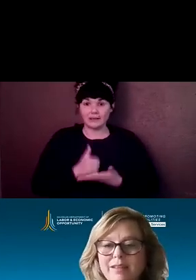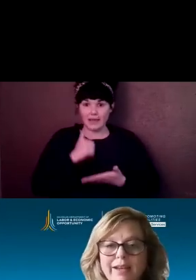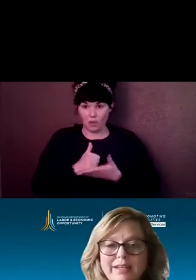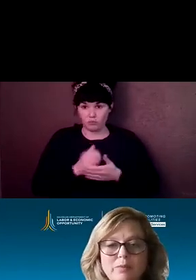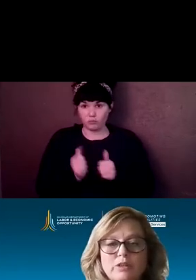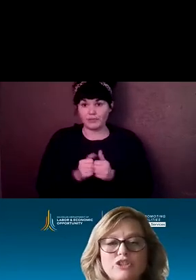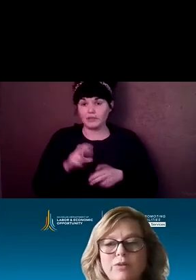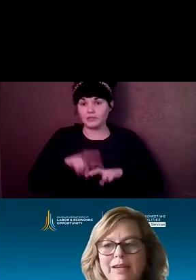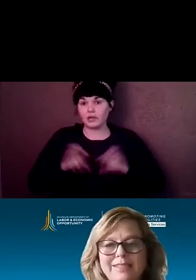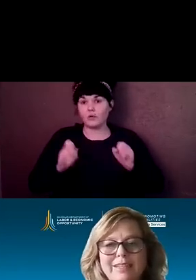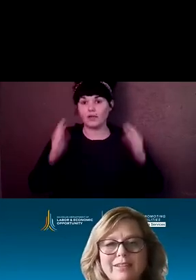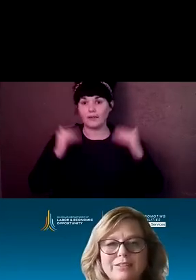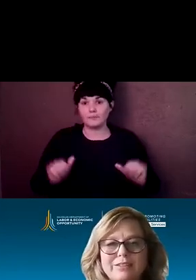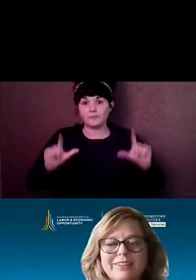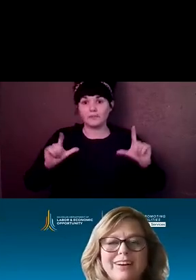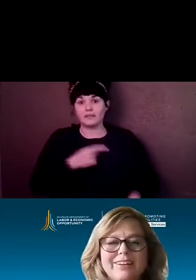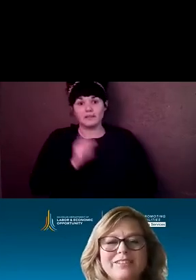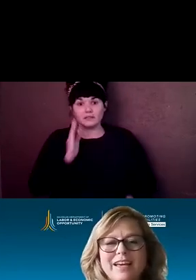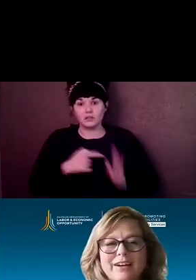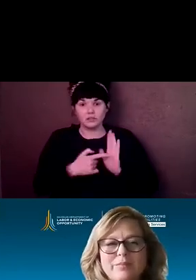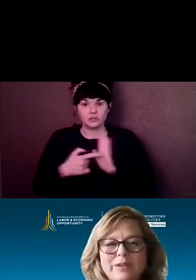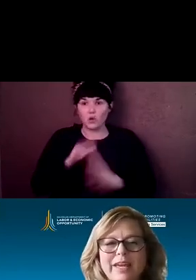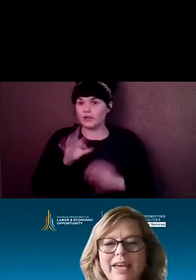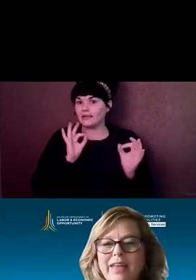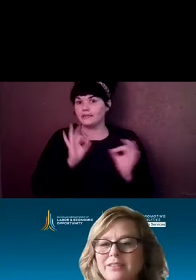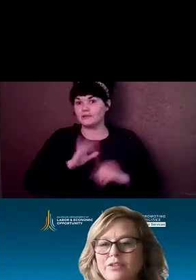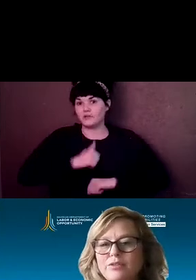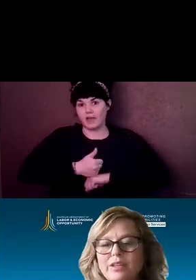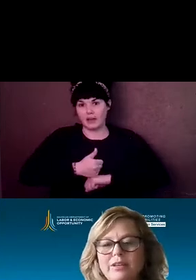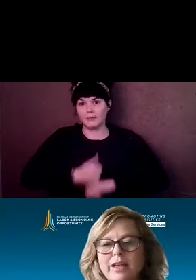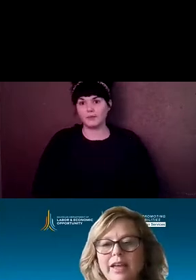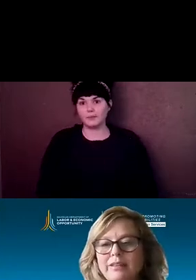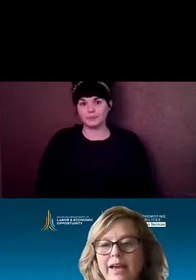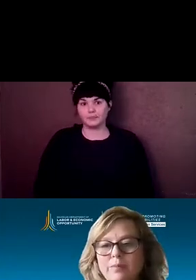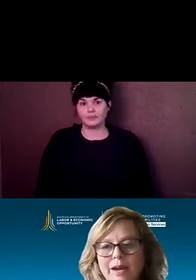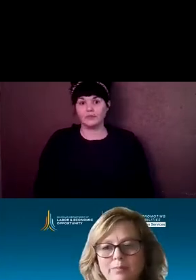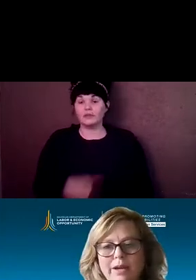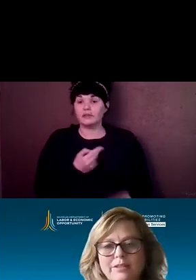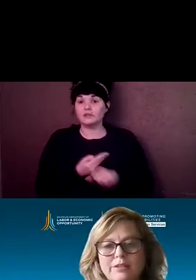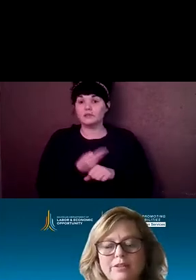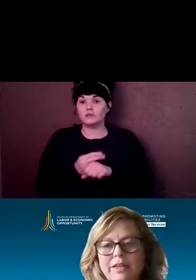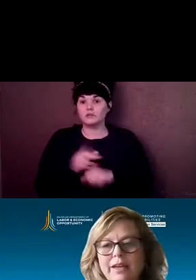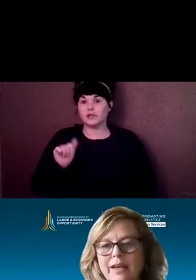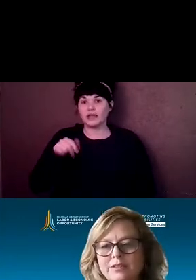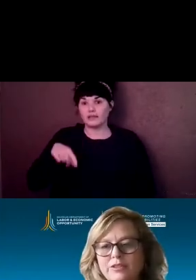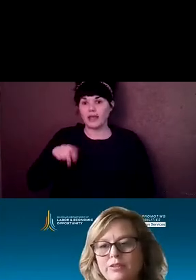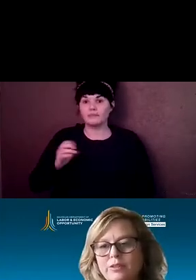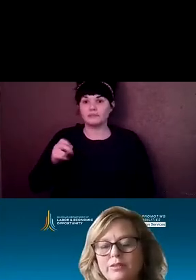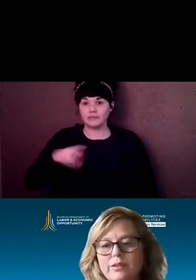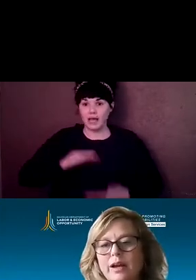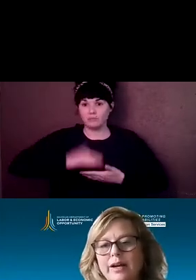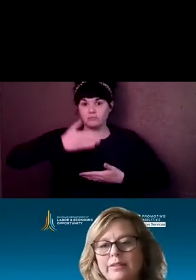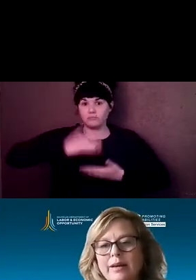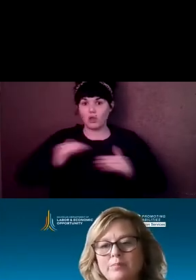next slide will show an ideal setup, and that's using a laptop riser, an